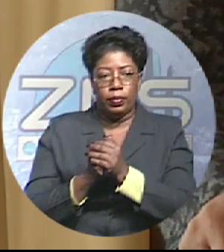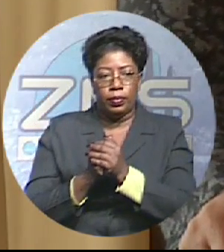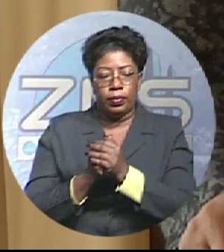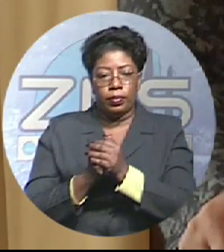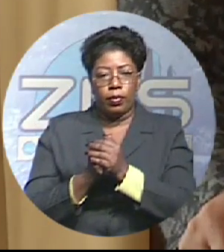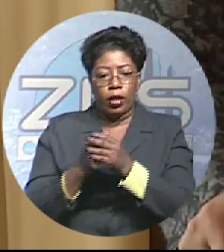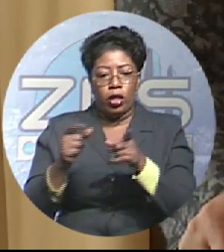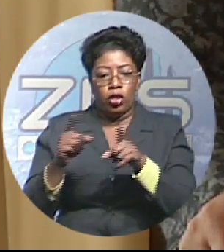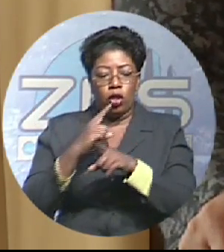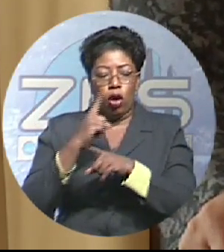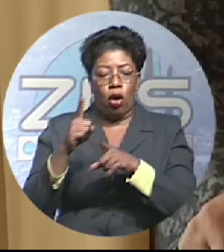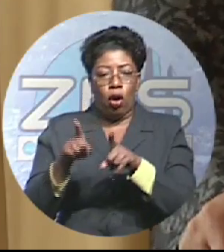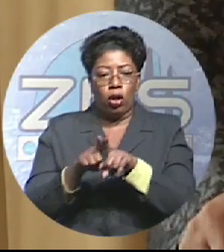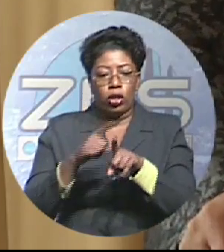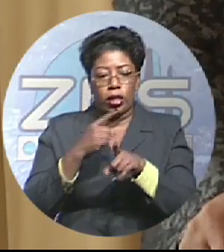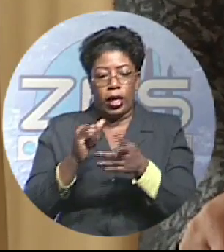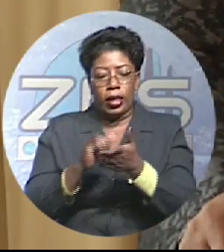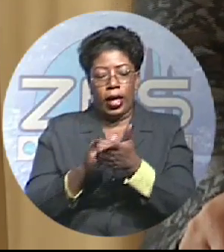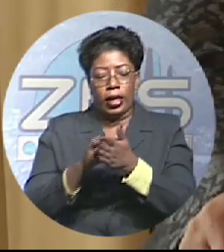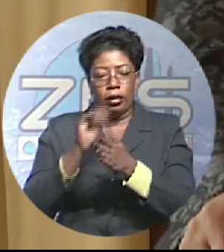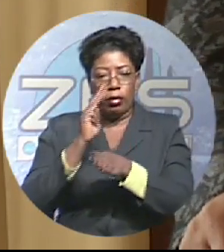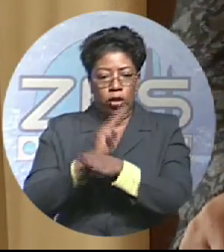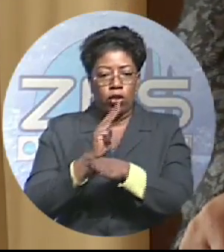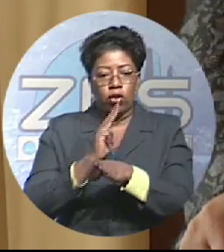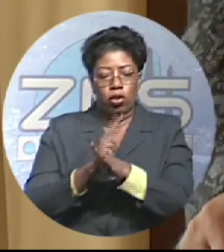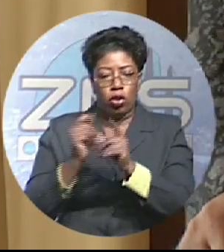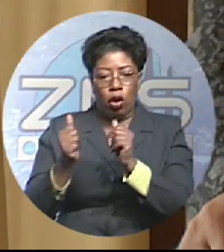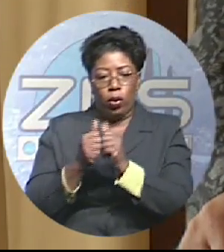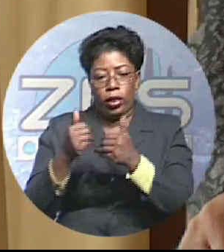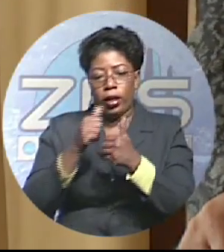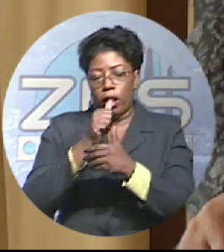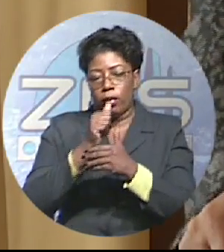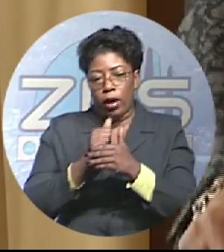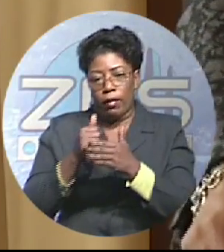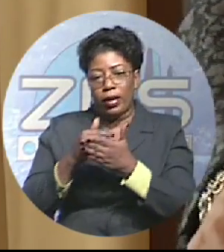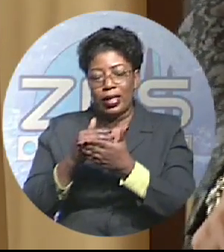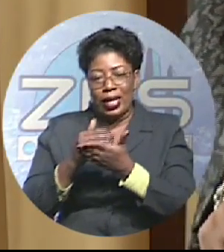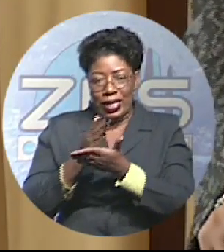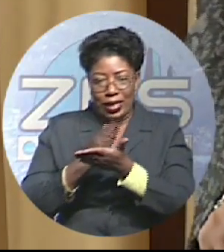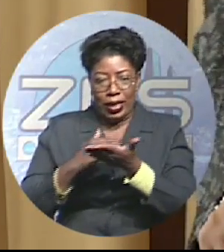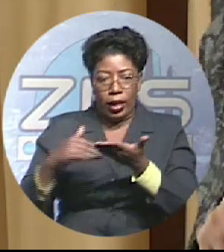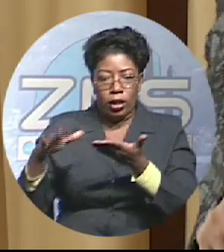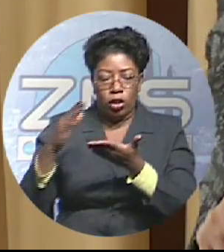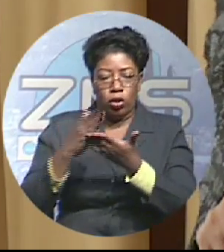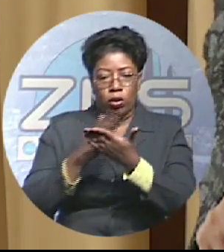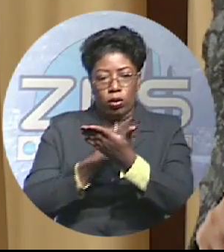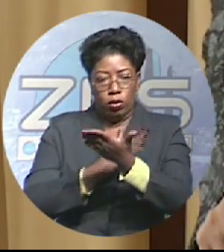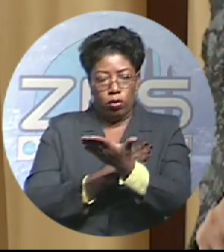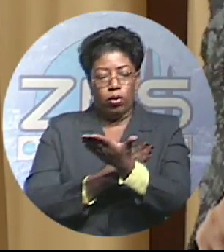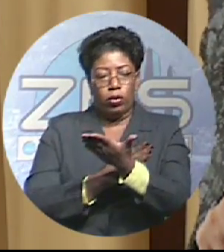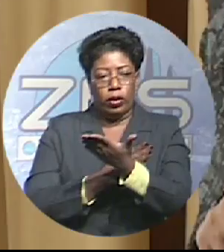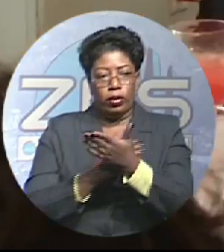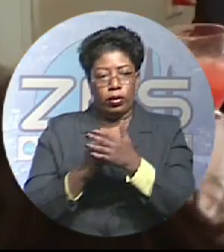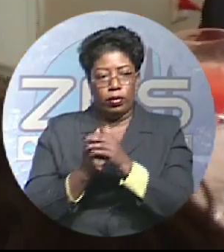Now, Strachan says her ministry has consulted with the private sector as it moves to implement the improvements.